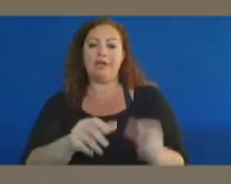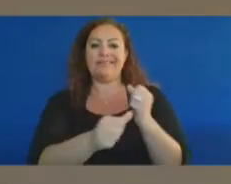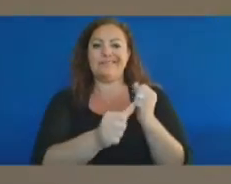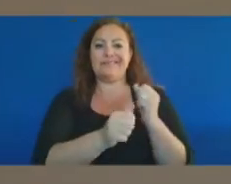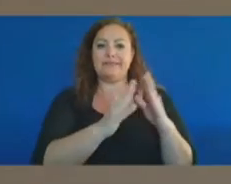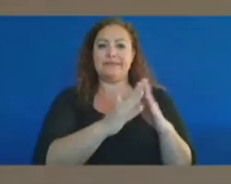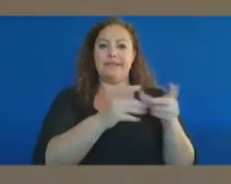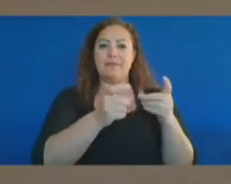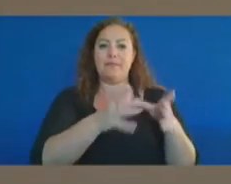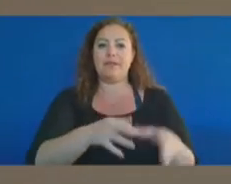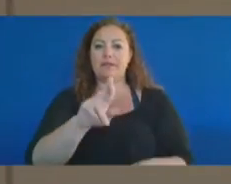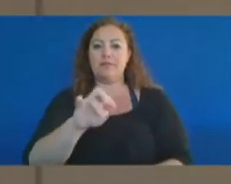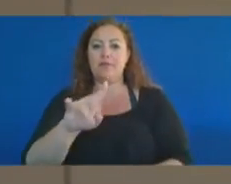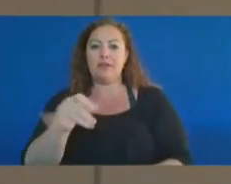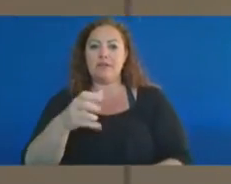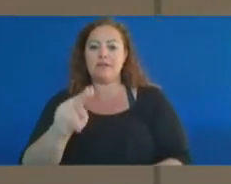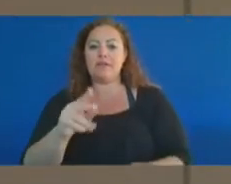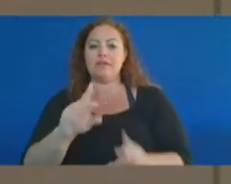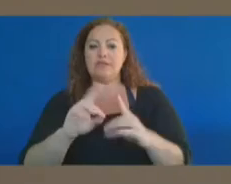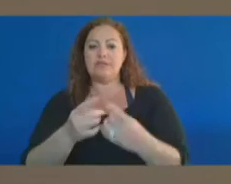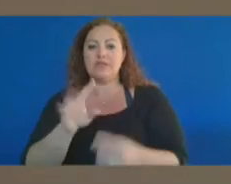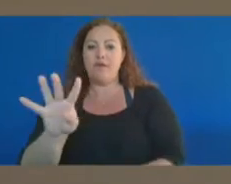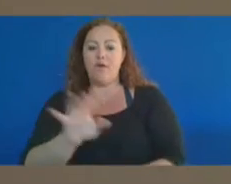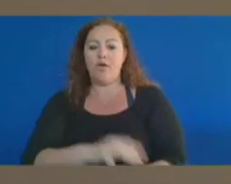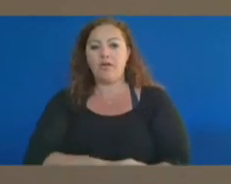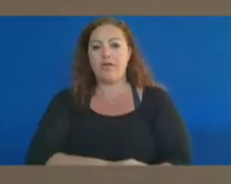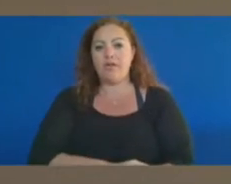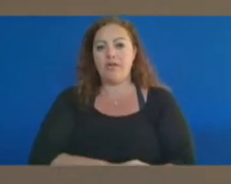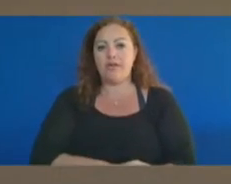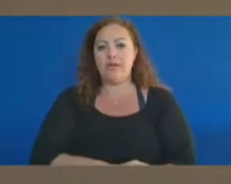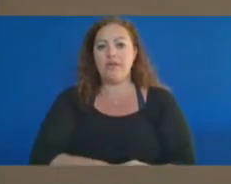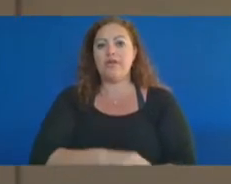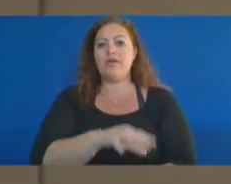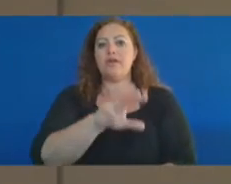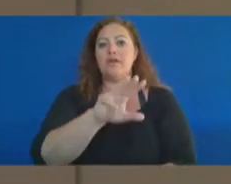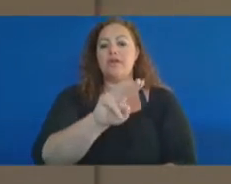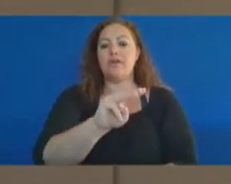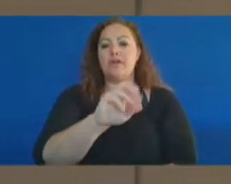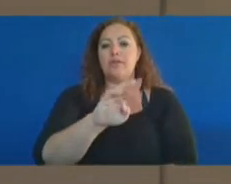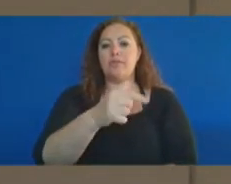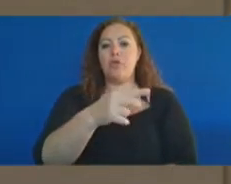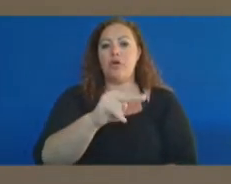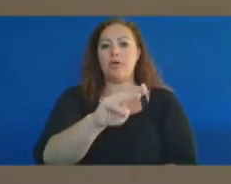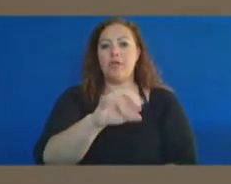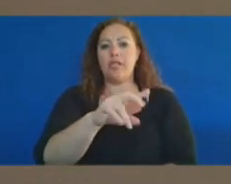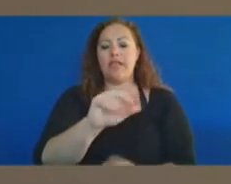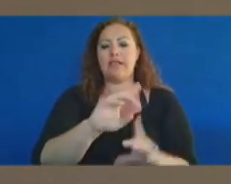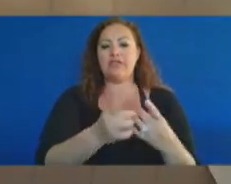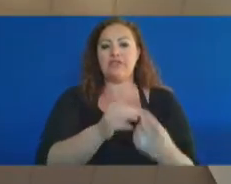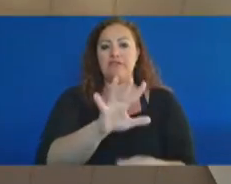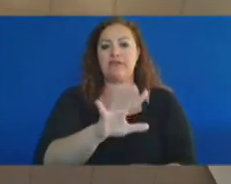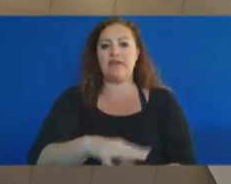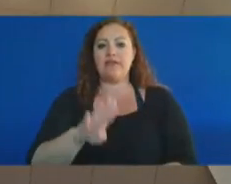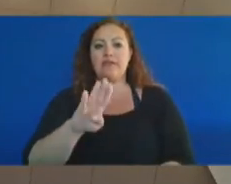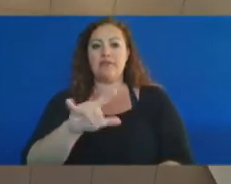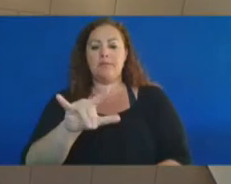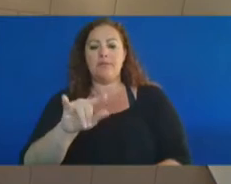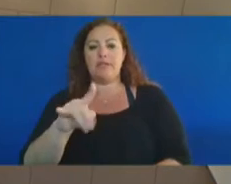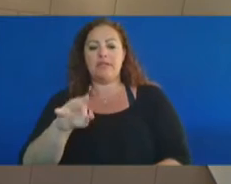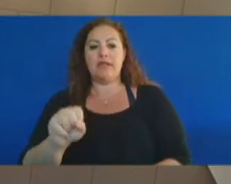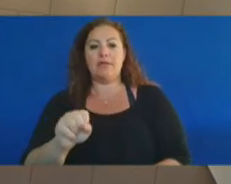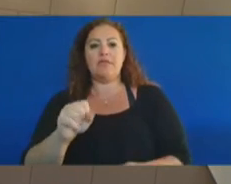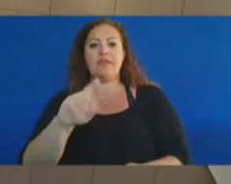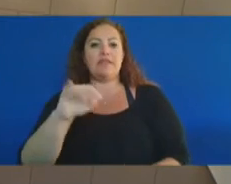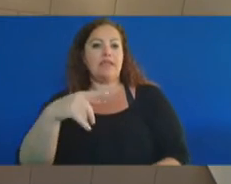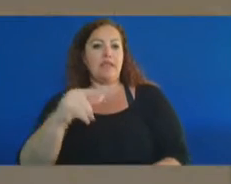evening Renee Johnson District 4 good evening margerie Molina District 5 Billy T Deputy city clerk all